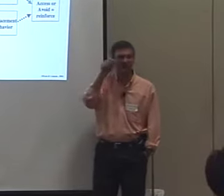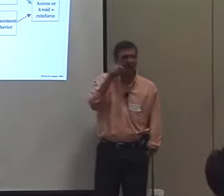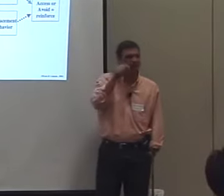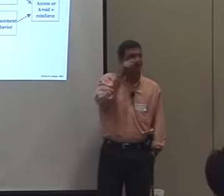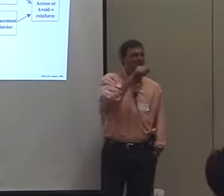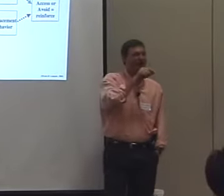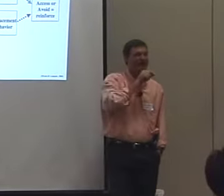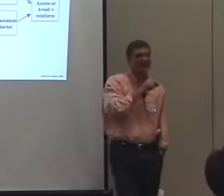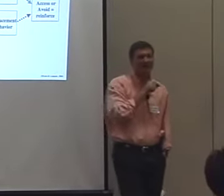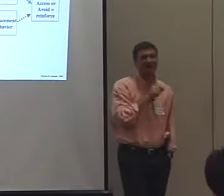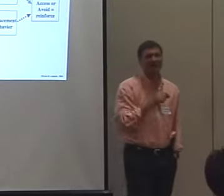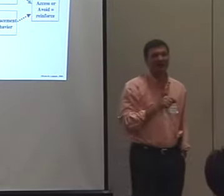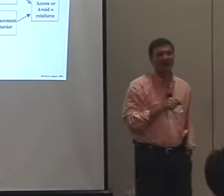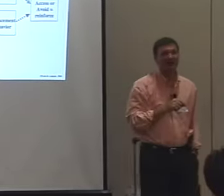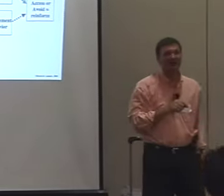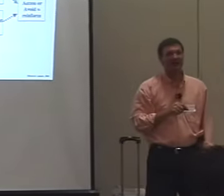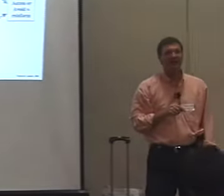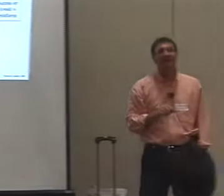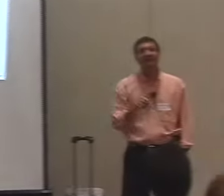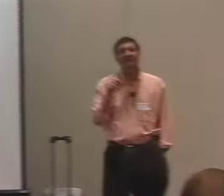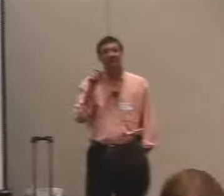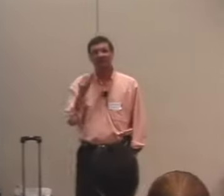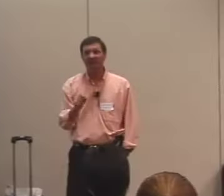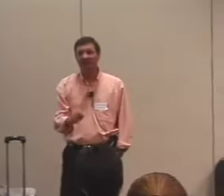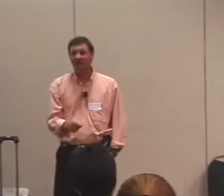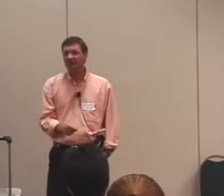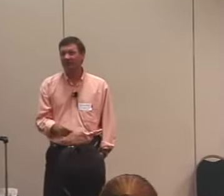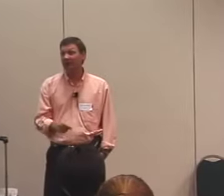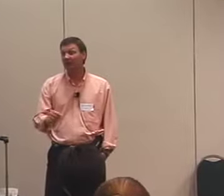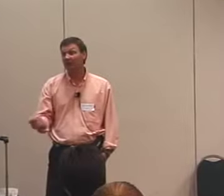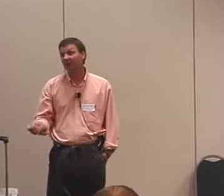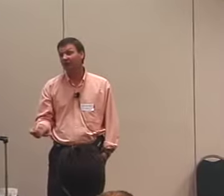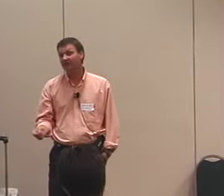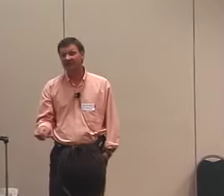each of the courses where we're asking her to do something? And we need some specific information. The hard part, of course, is